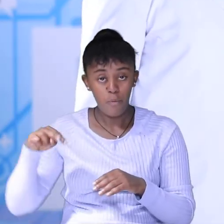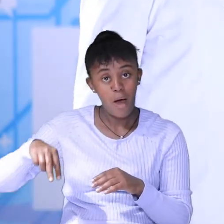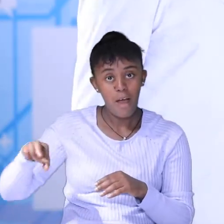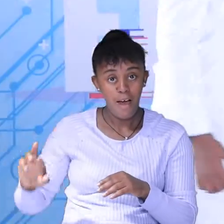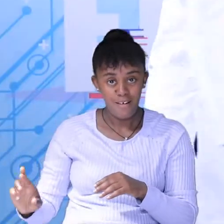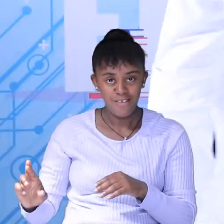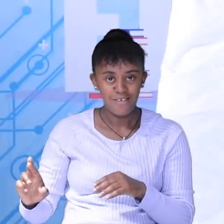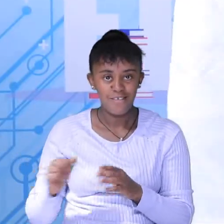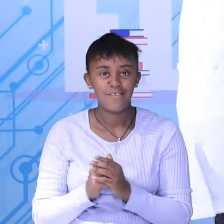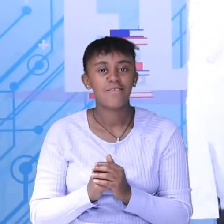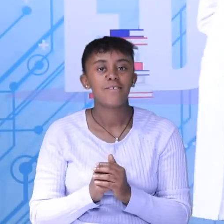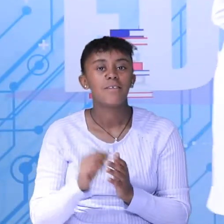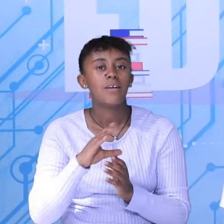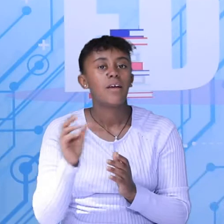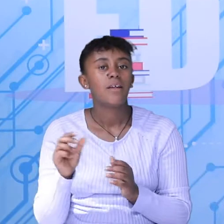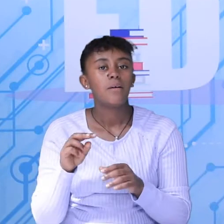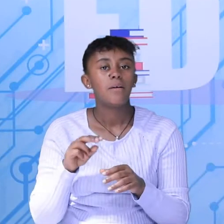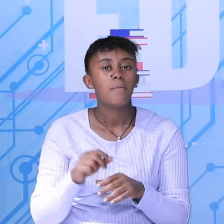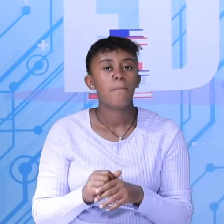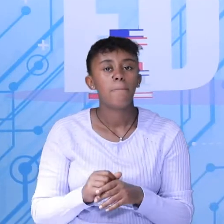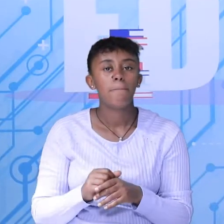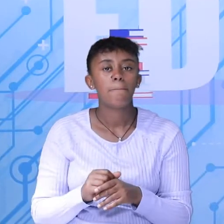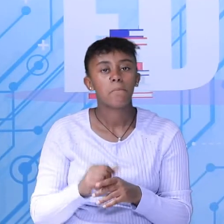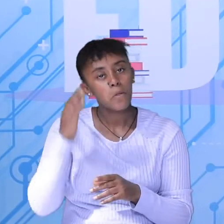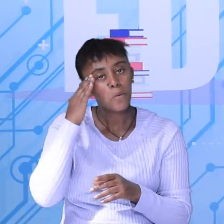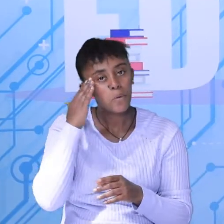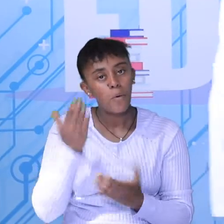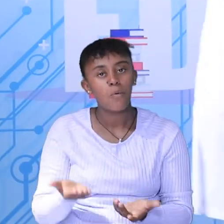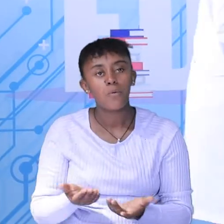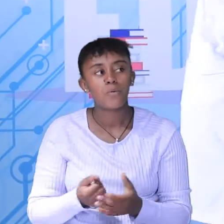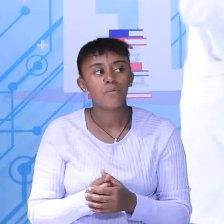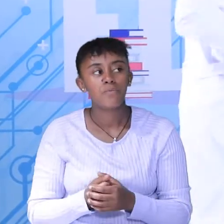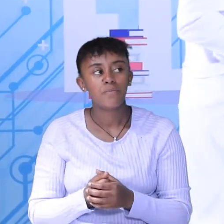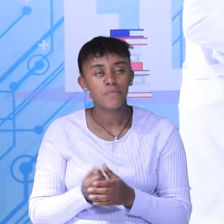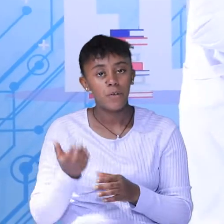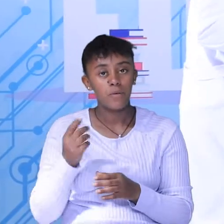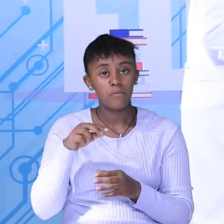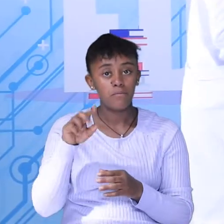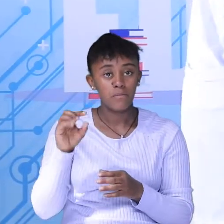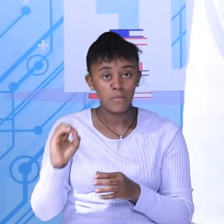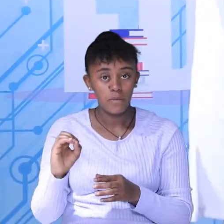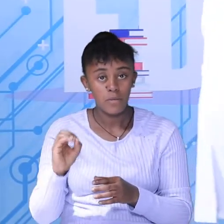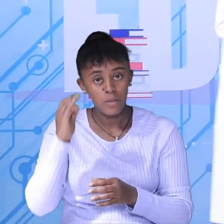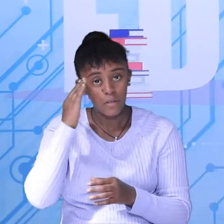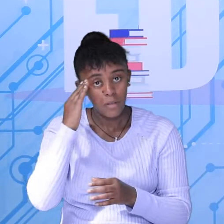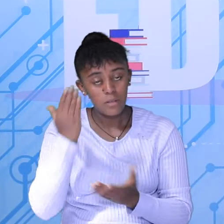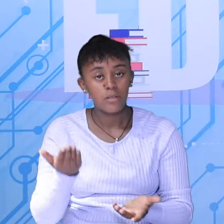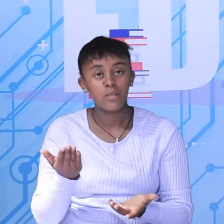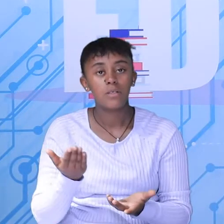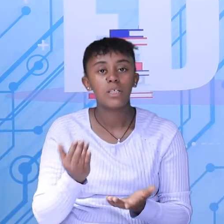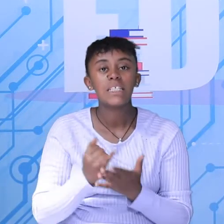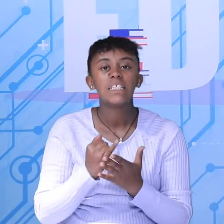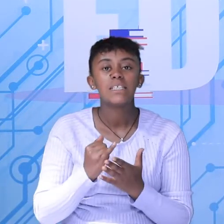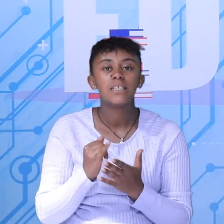field. And permeability of free space is already known, and on our previous discussion I have already mentioned it. It